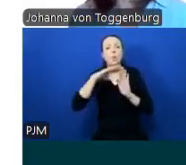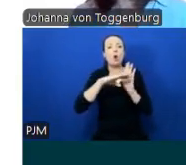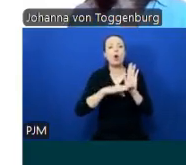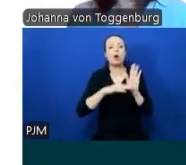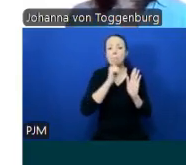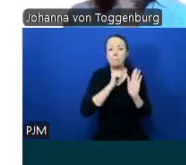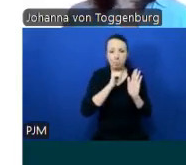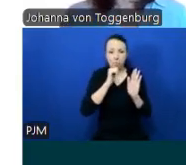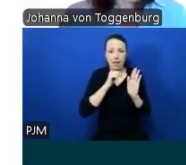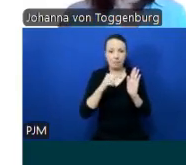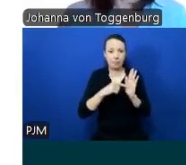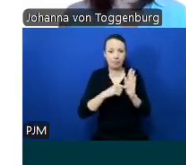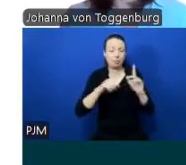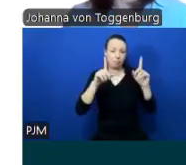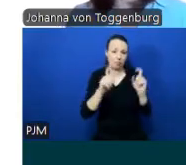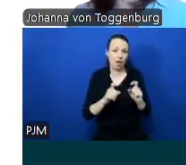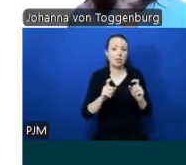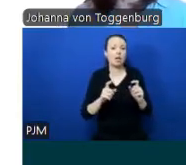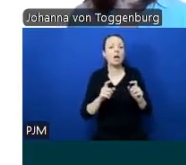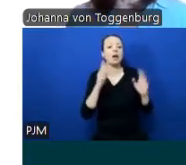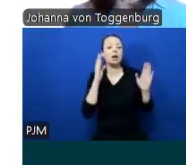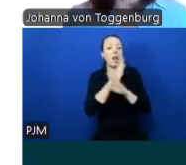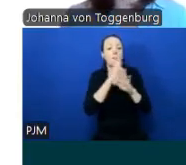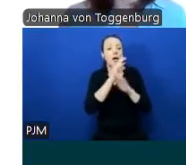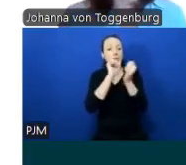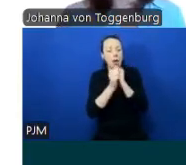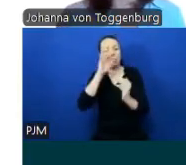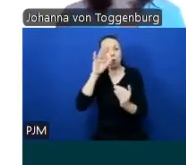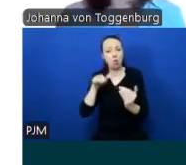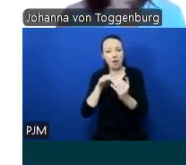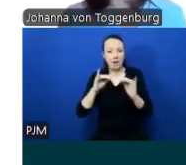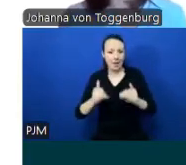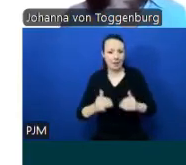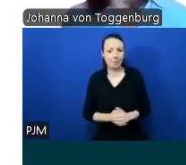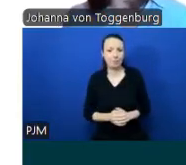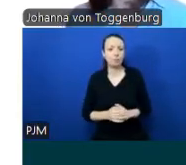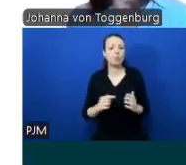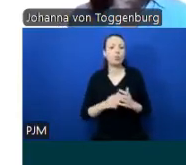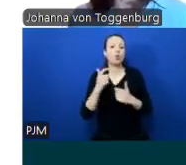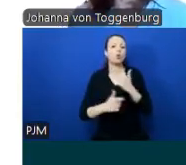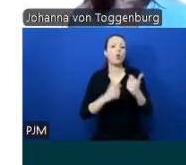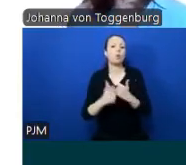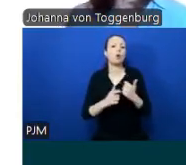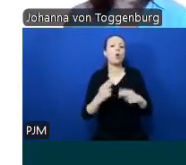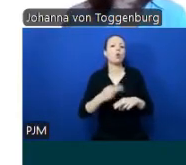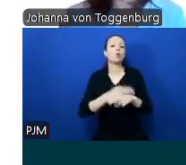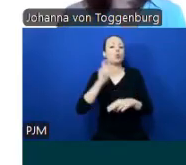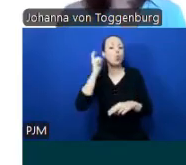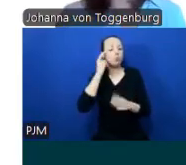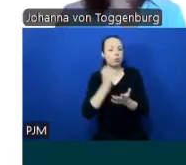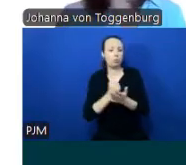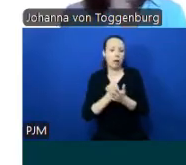the Federal Office for the Environment in Switzerland. It was a pilot program on adaptation for climate